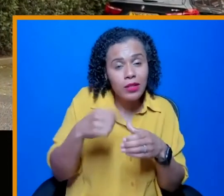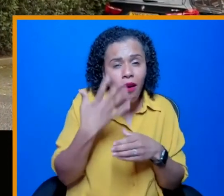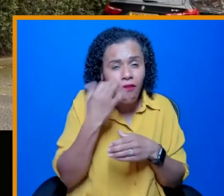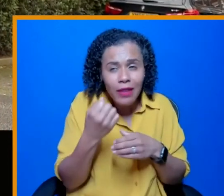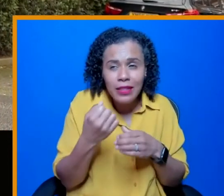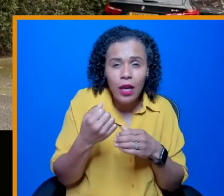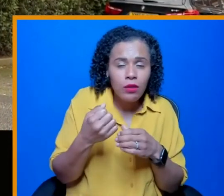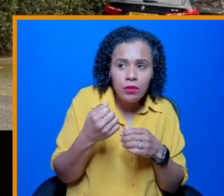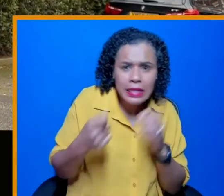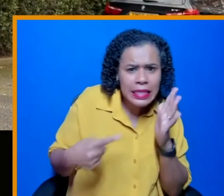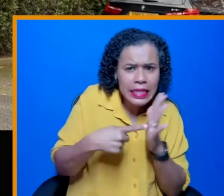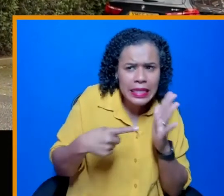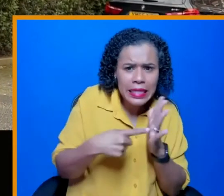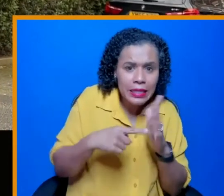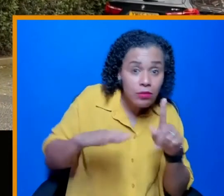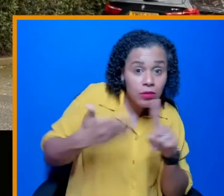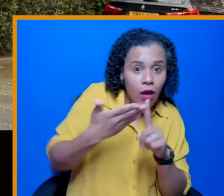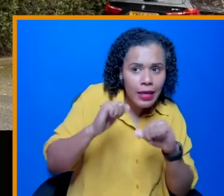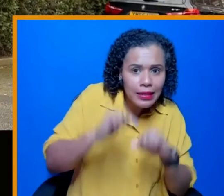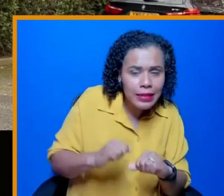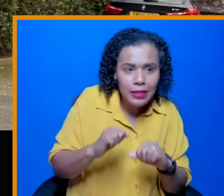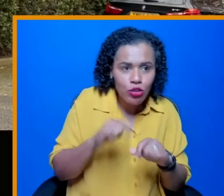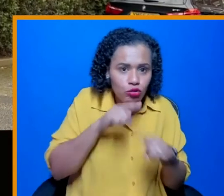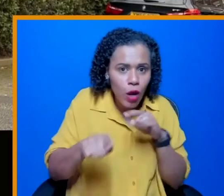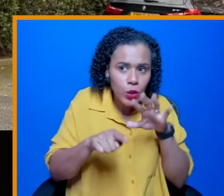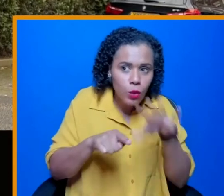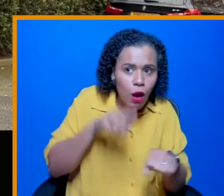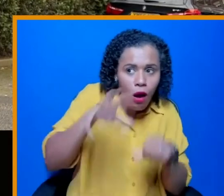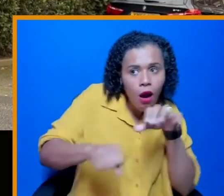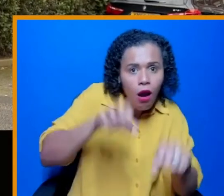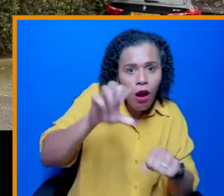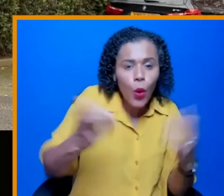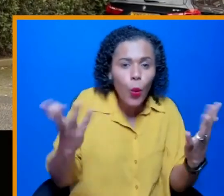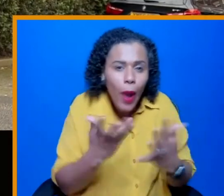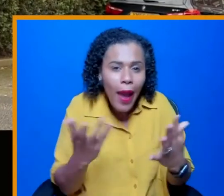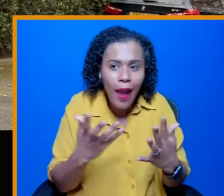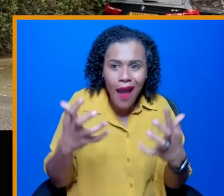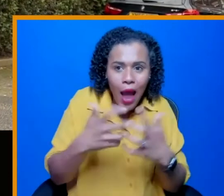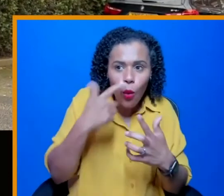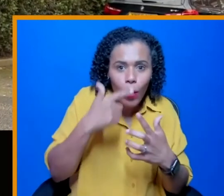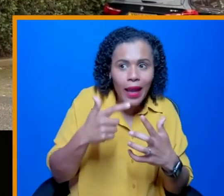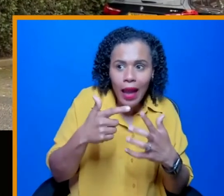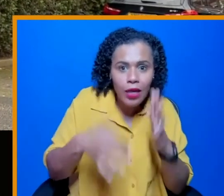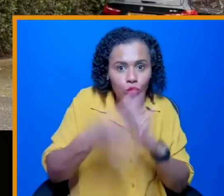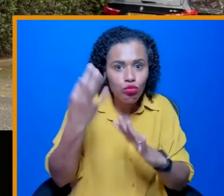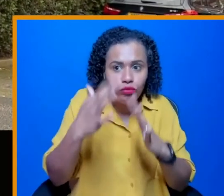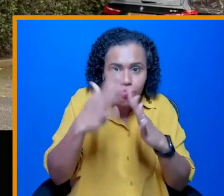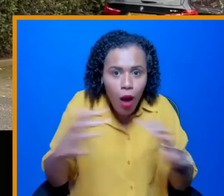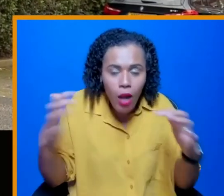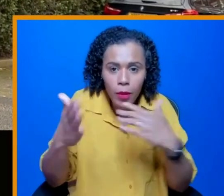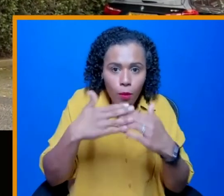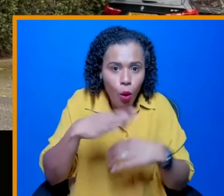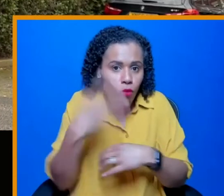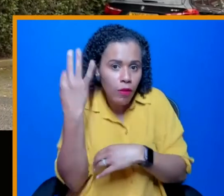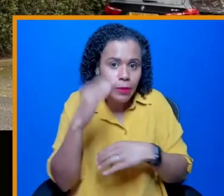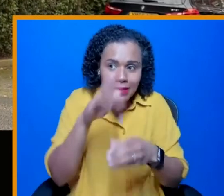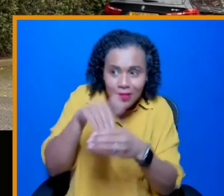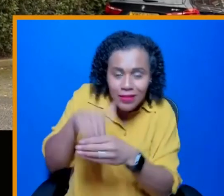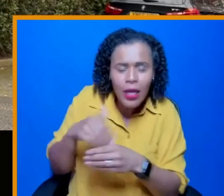trying to gain the councils, where we're trying to move forward parliamentary. Let's get out there, let's get campaigning, and let's get some more Liberal